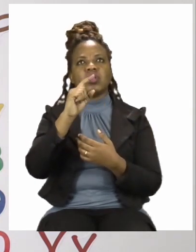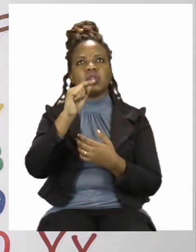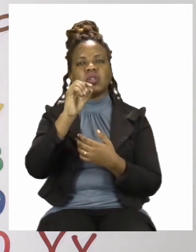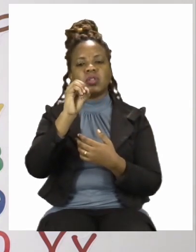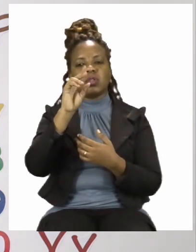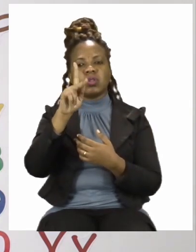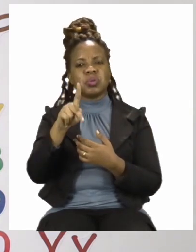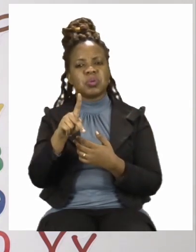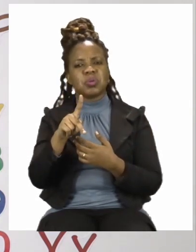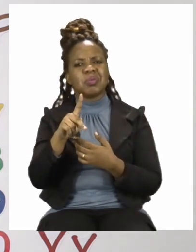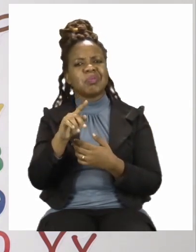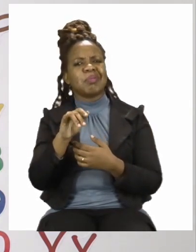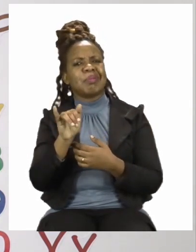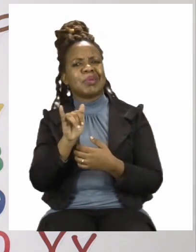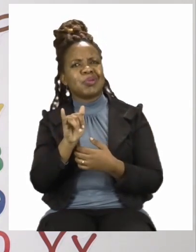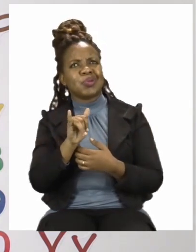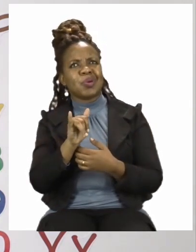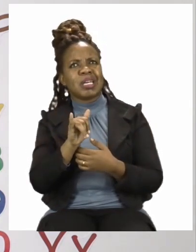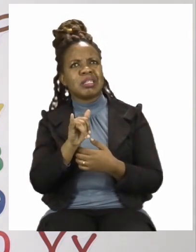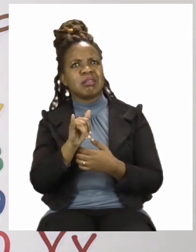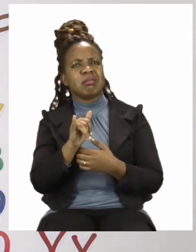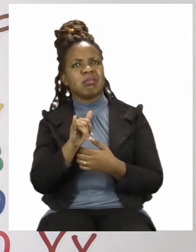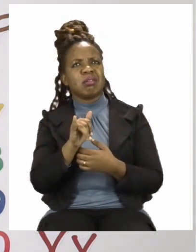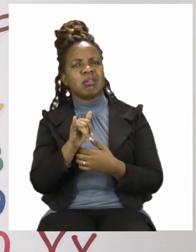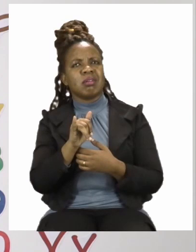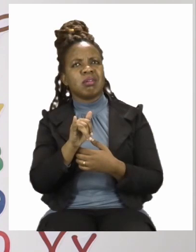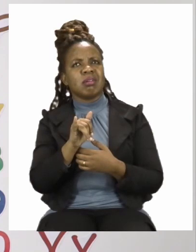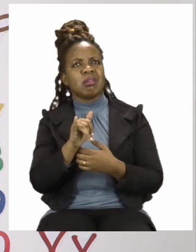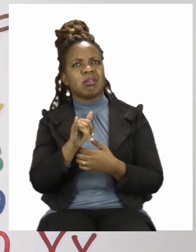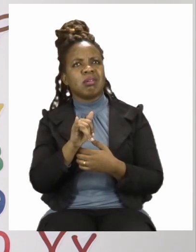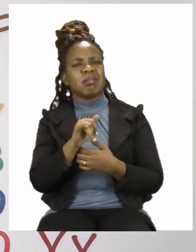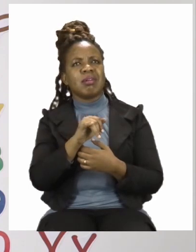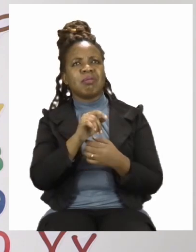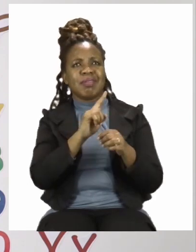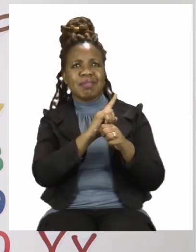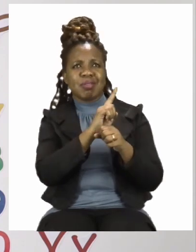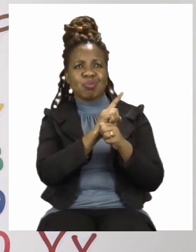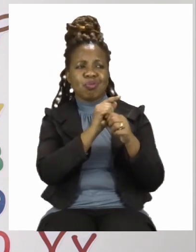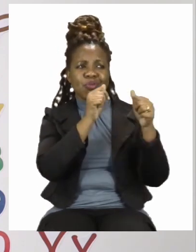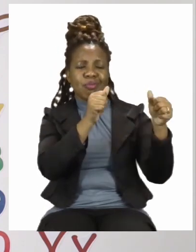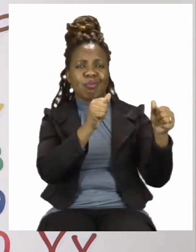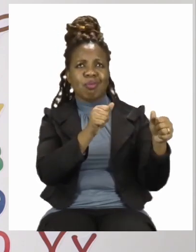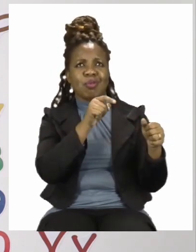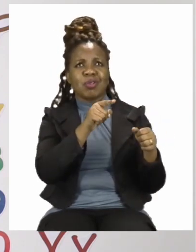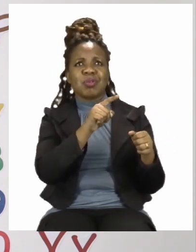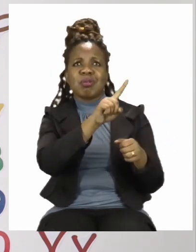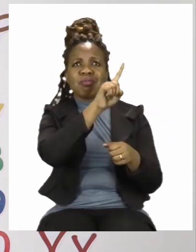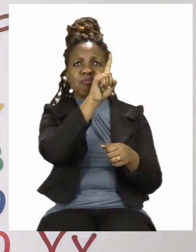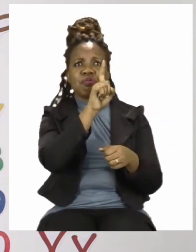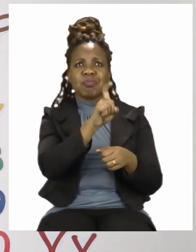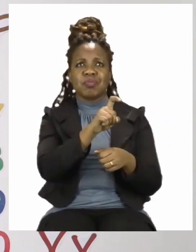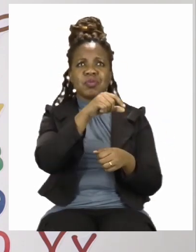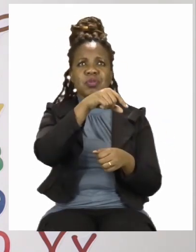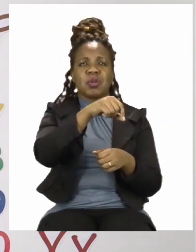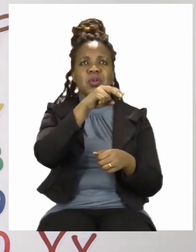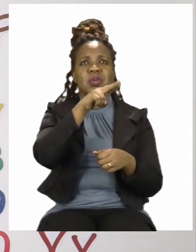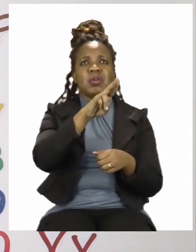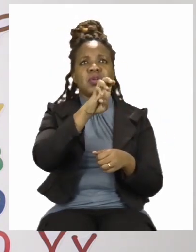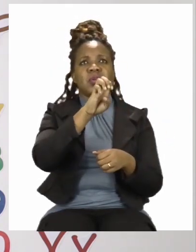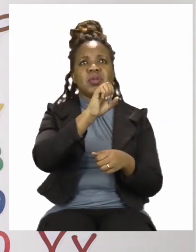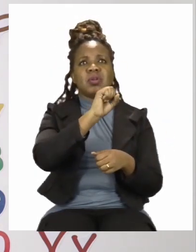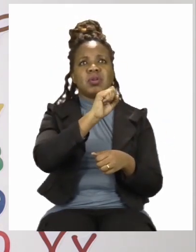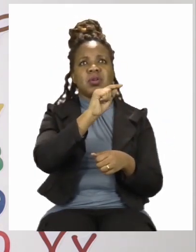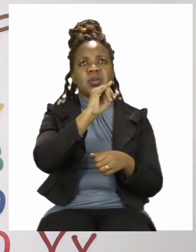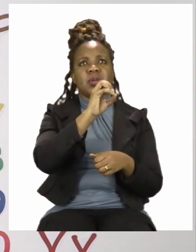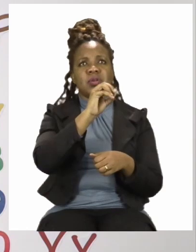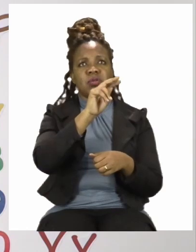mark. It is not a full stop. We only use a question mark when there is a question. So we're not going to use